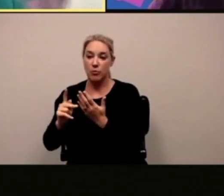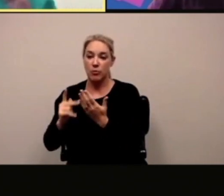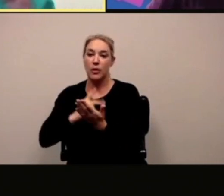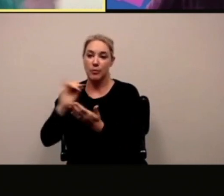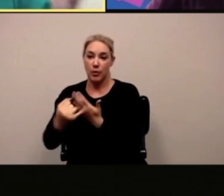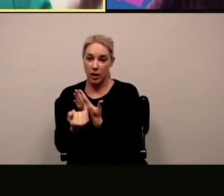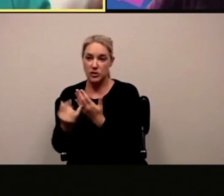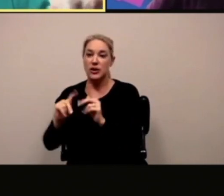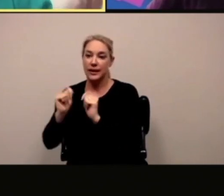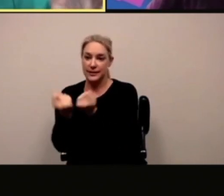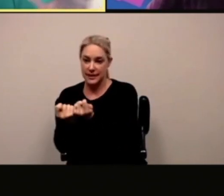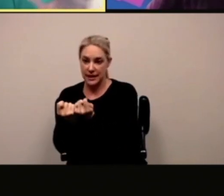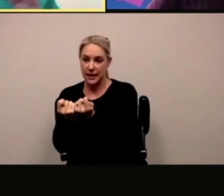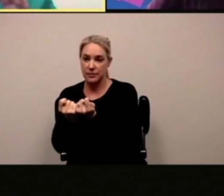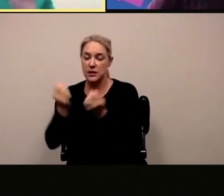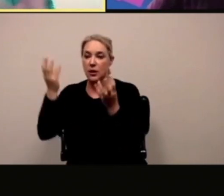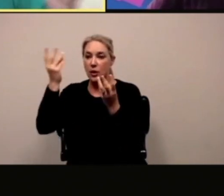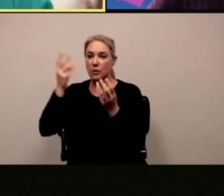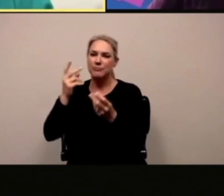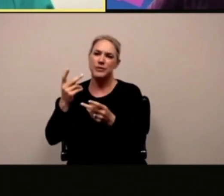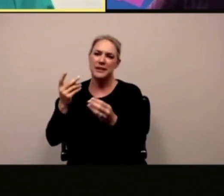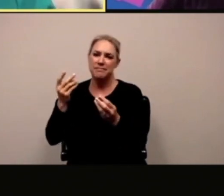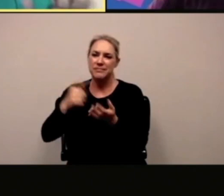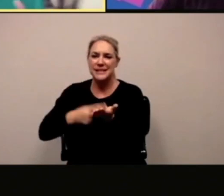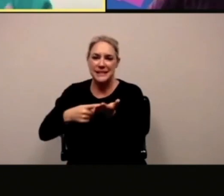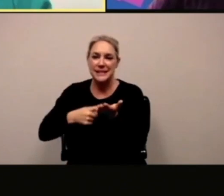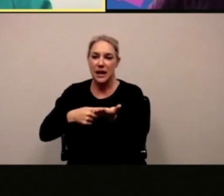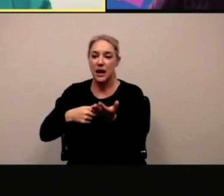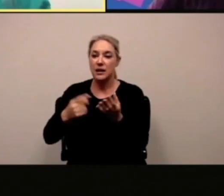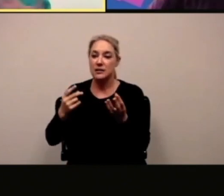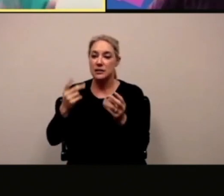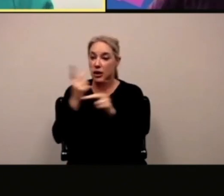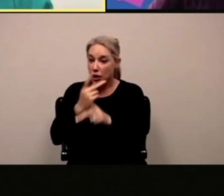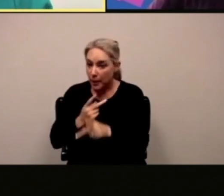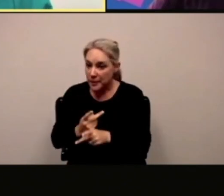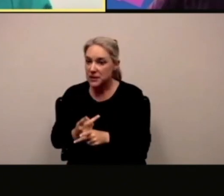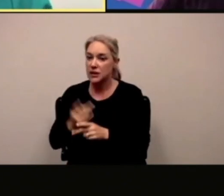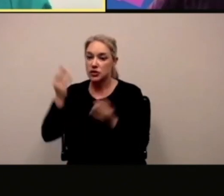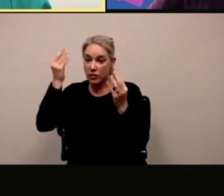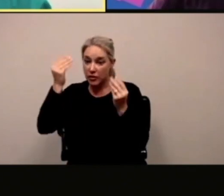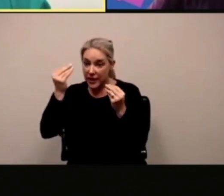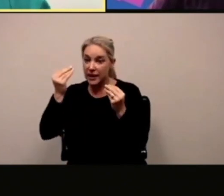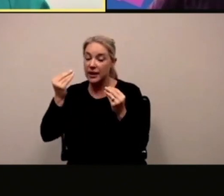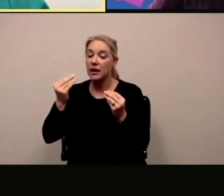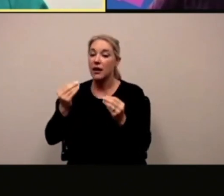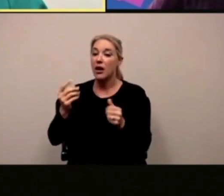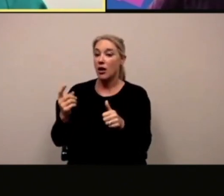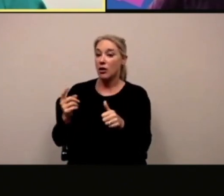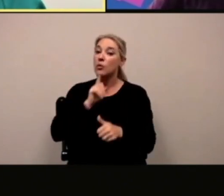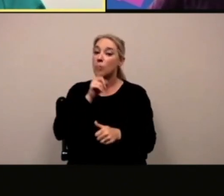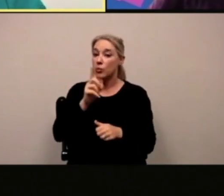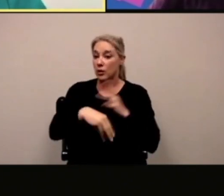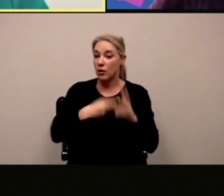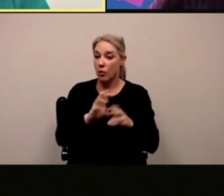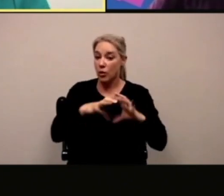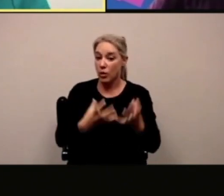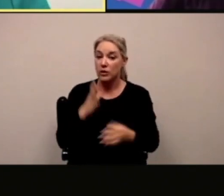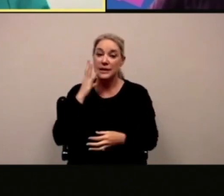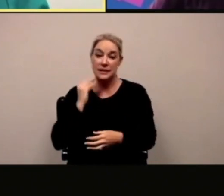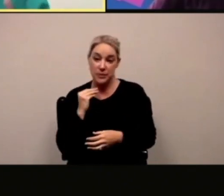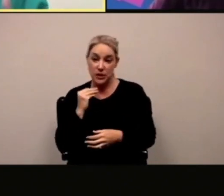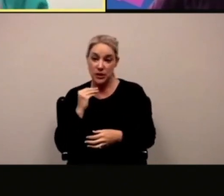talk about computational thinking and being a part of those 21st century real world experiences that make it helpful for kids.